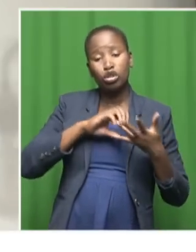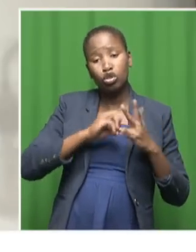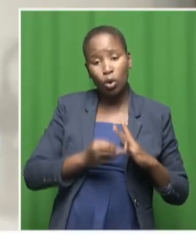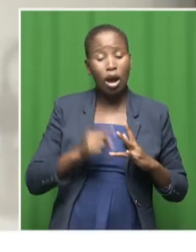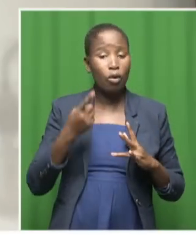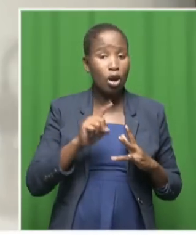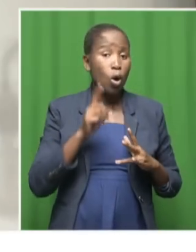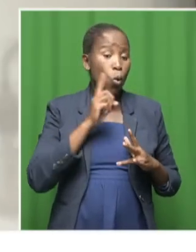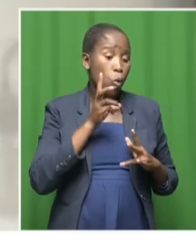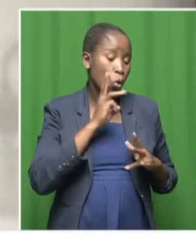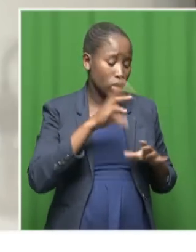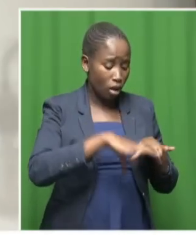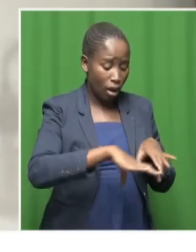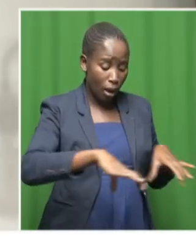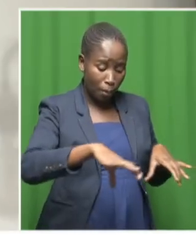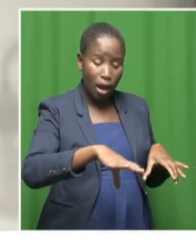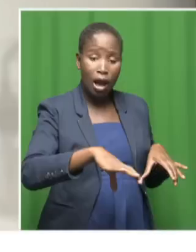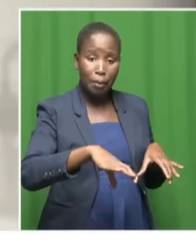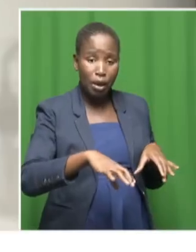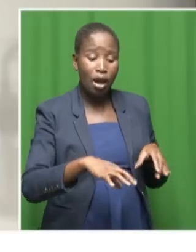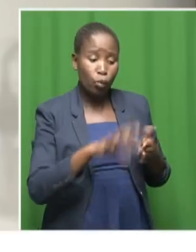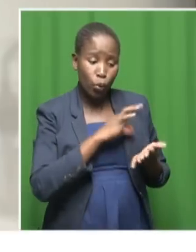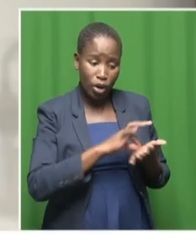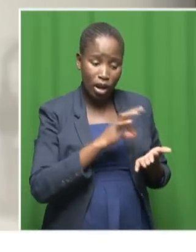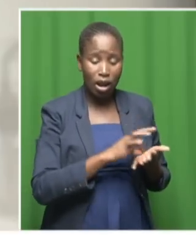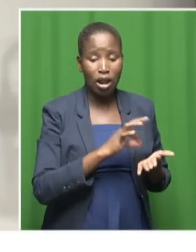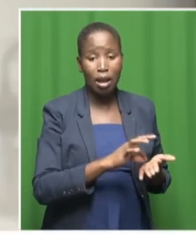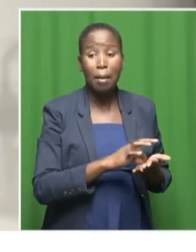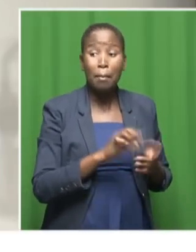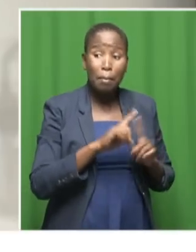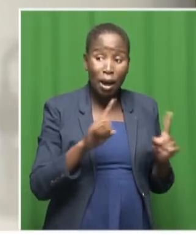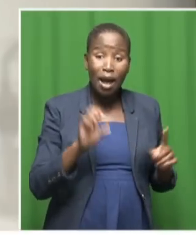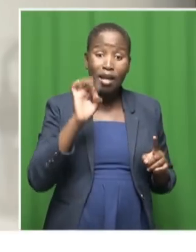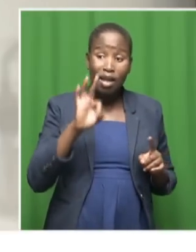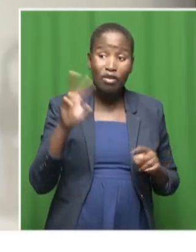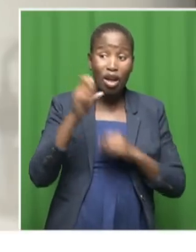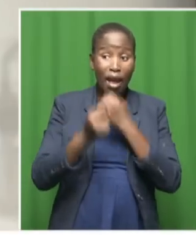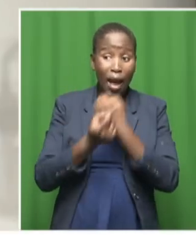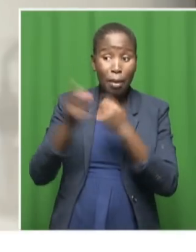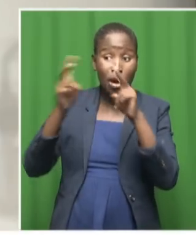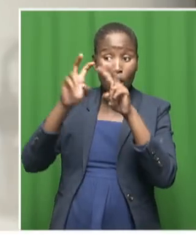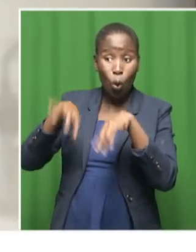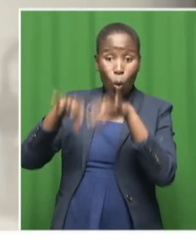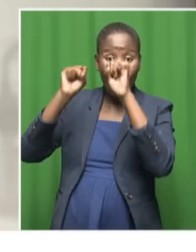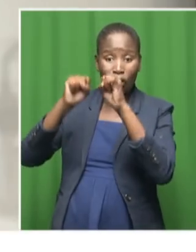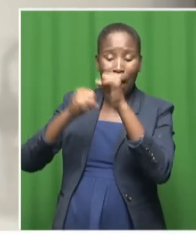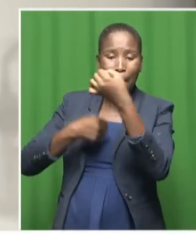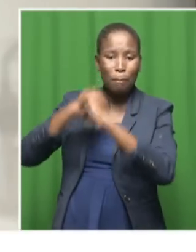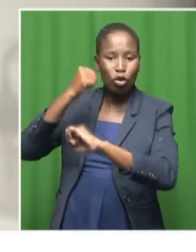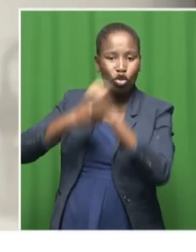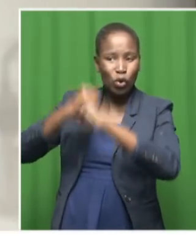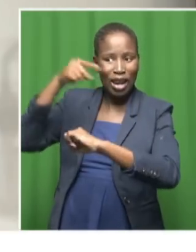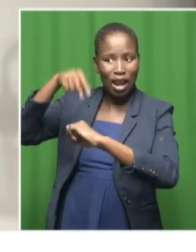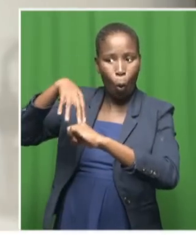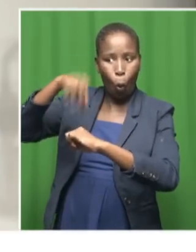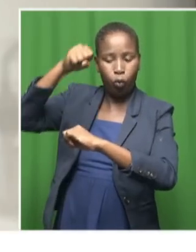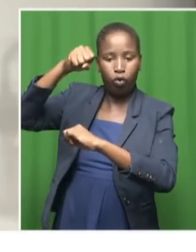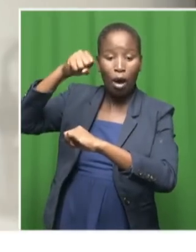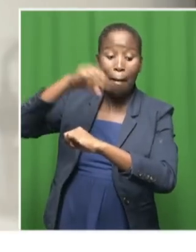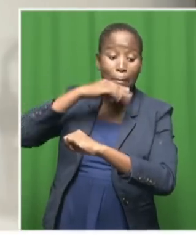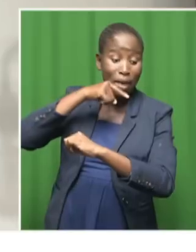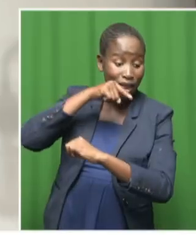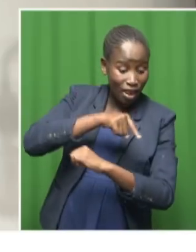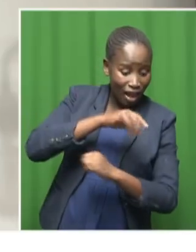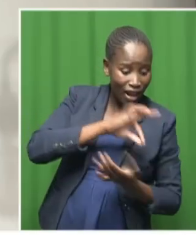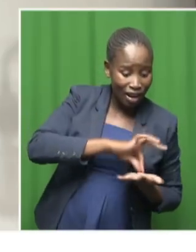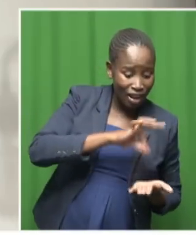far as possible. However, load shedding does affect this infrastructure, and we are adjusting and responding our plans